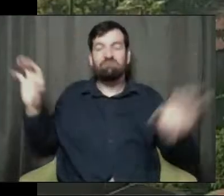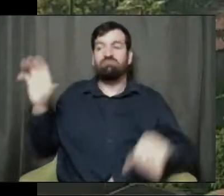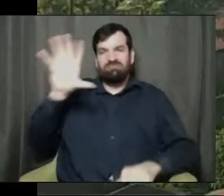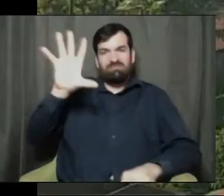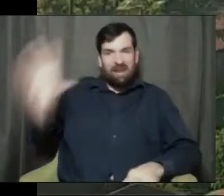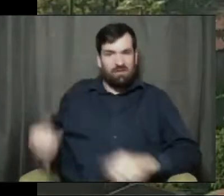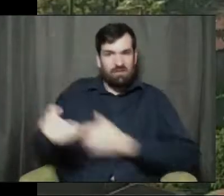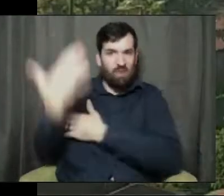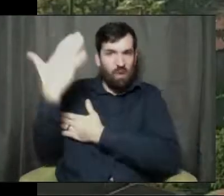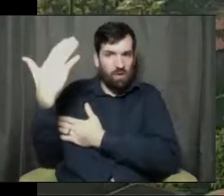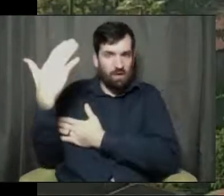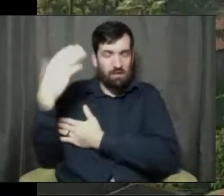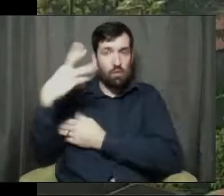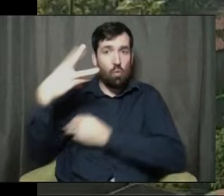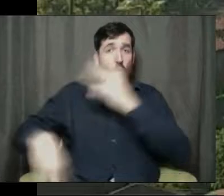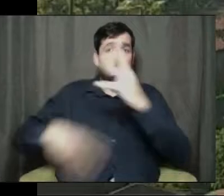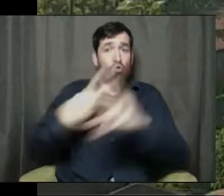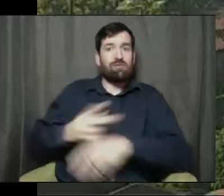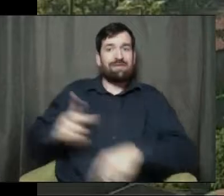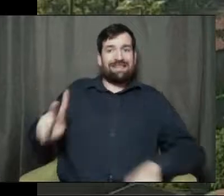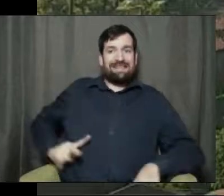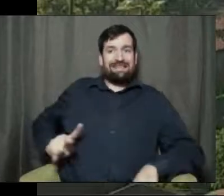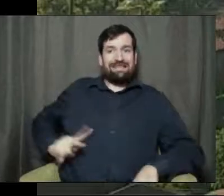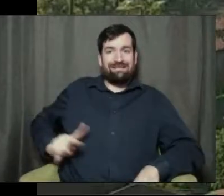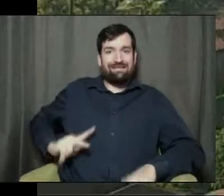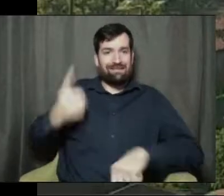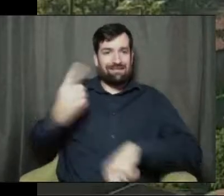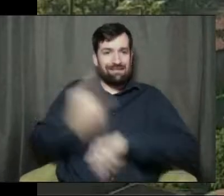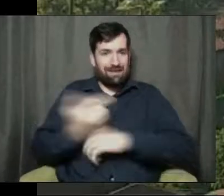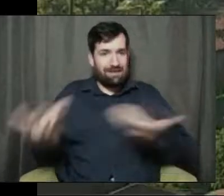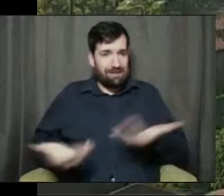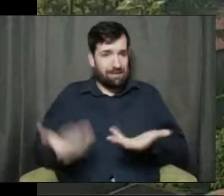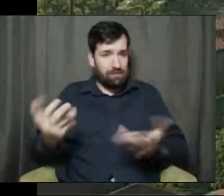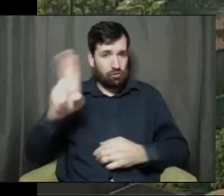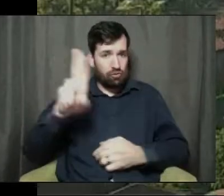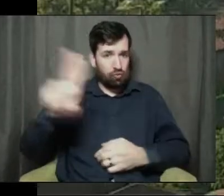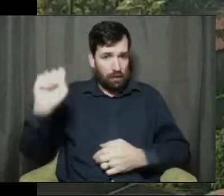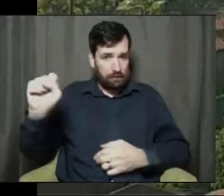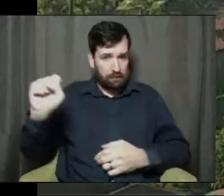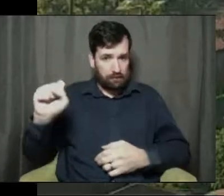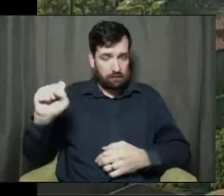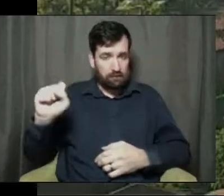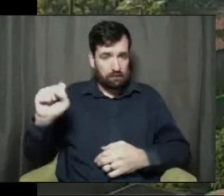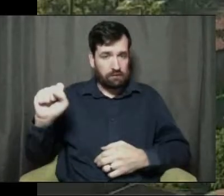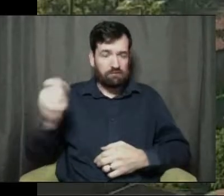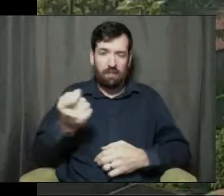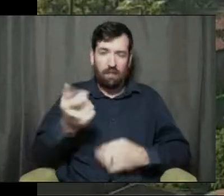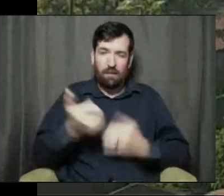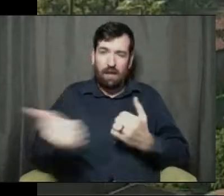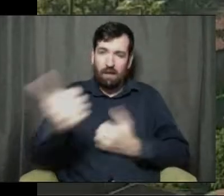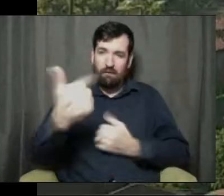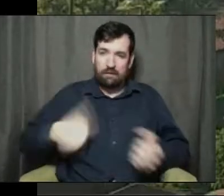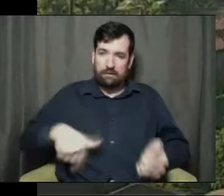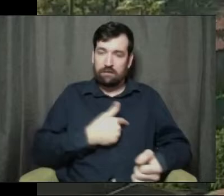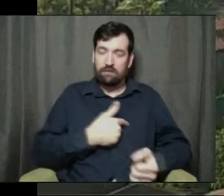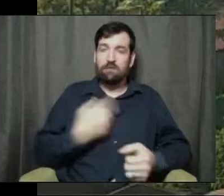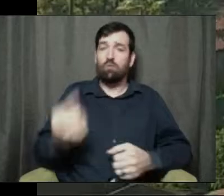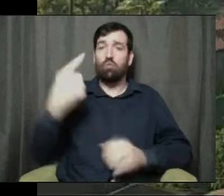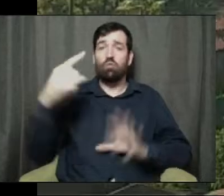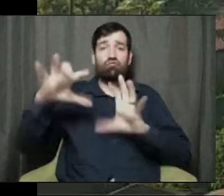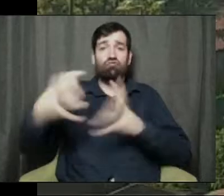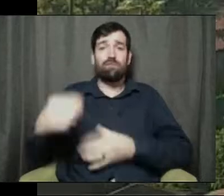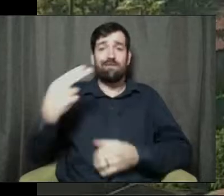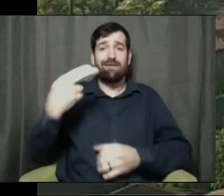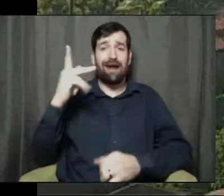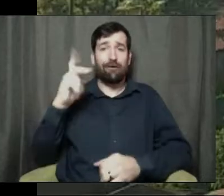is World Kidney Day here. Back here in the United States, that is. They're a little ahead of us. We're going to tell you what one group of hikers is doing to raise awareness